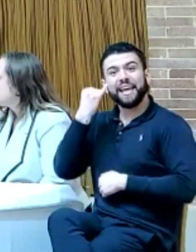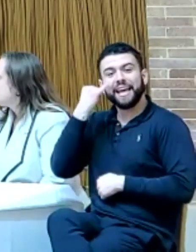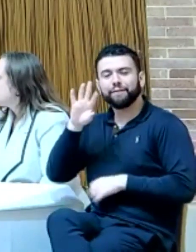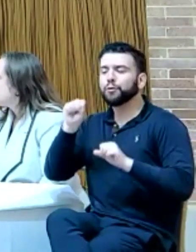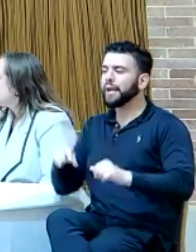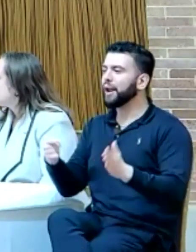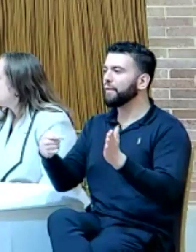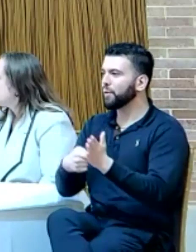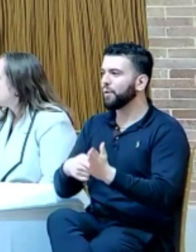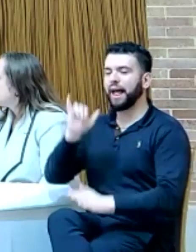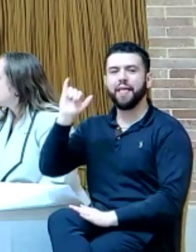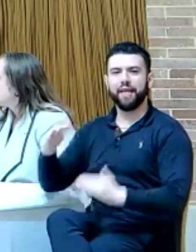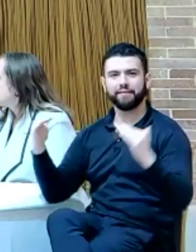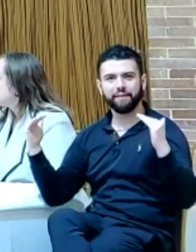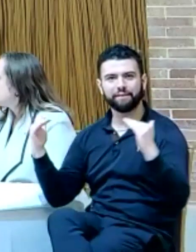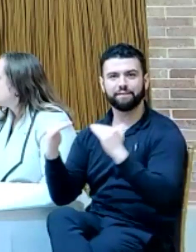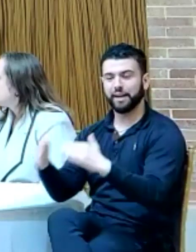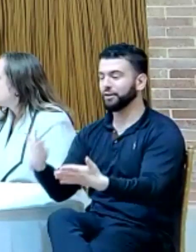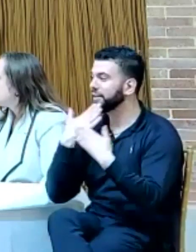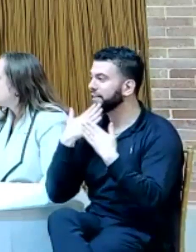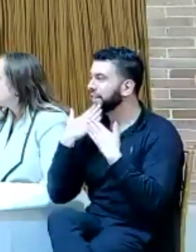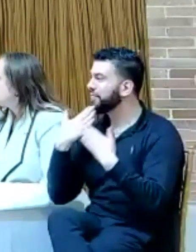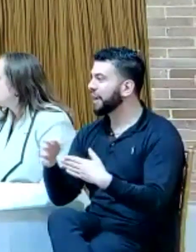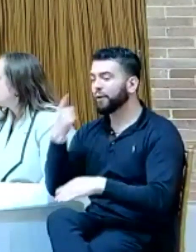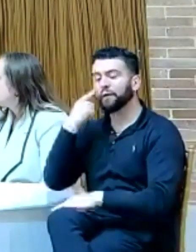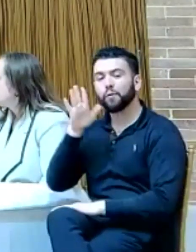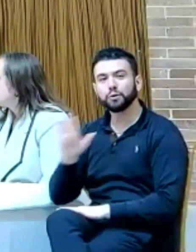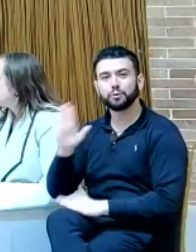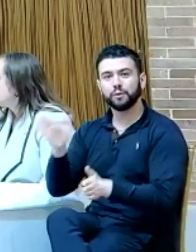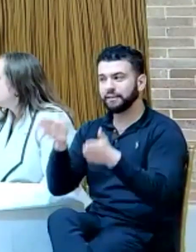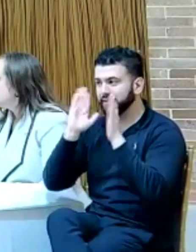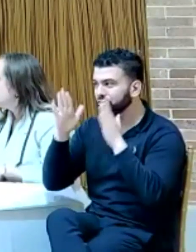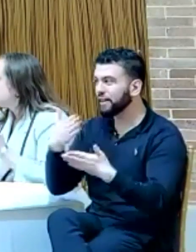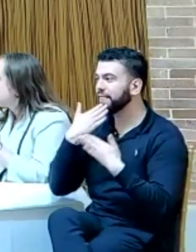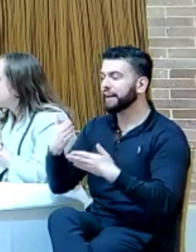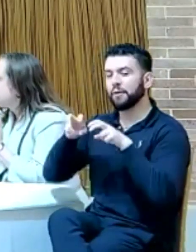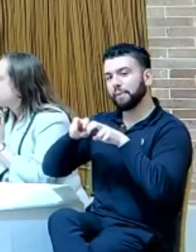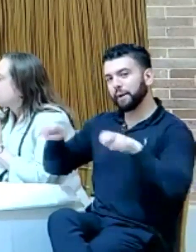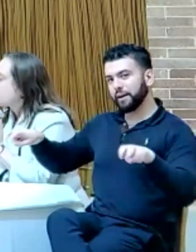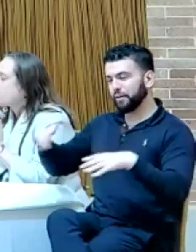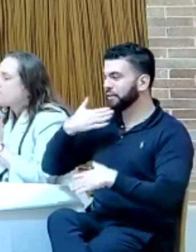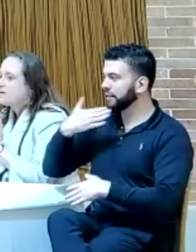is B want to thank you very much for your attention please thank the panel